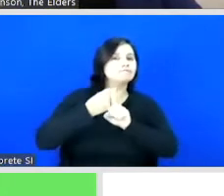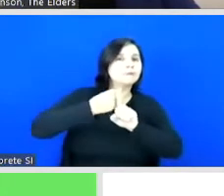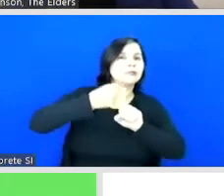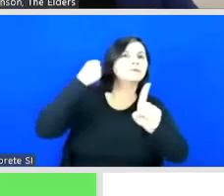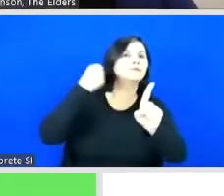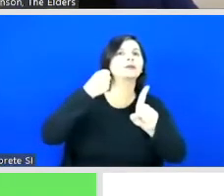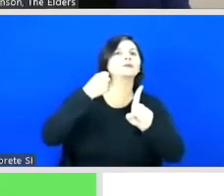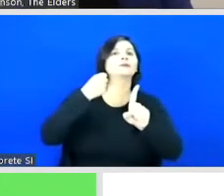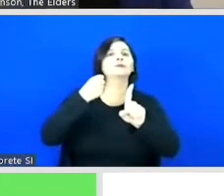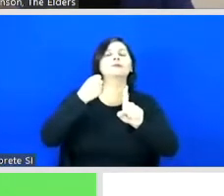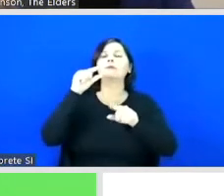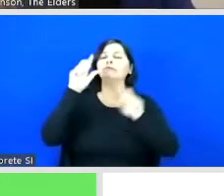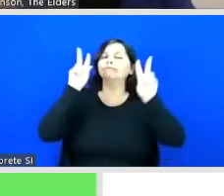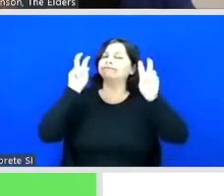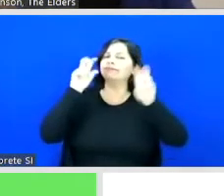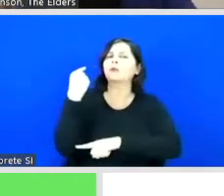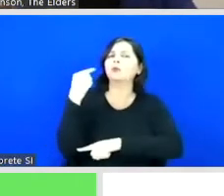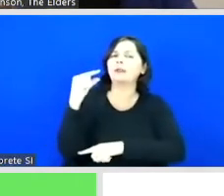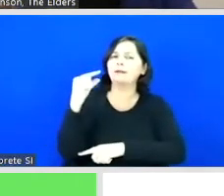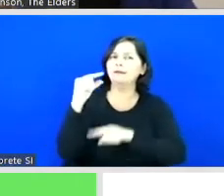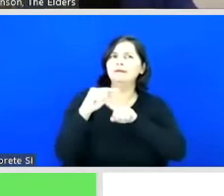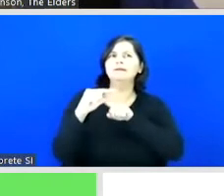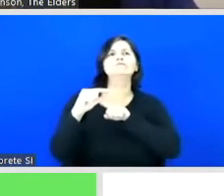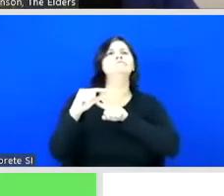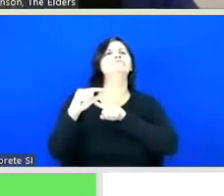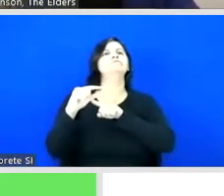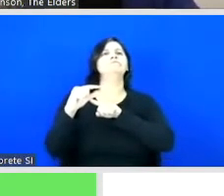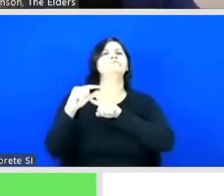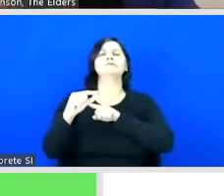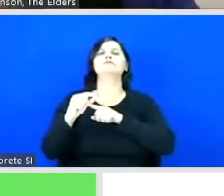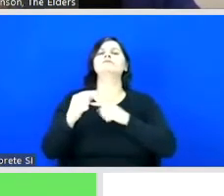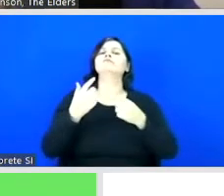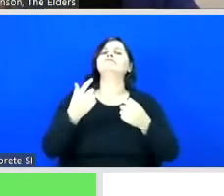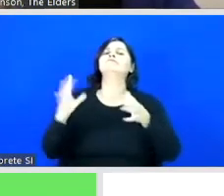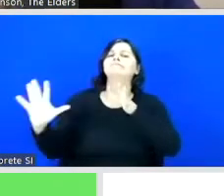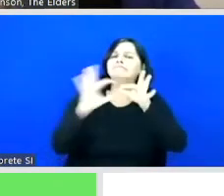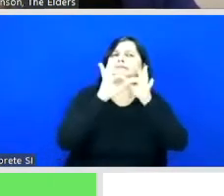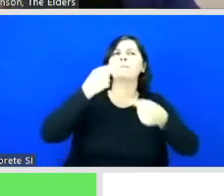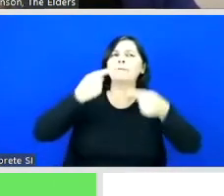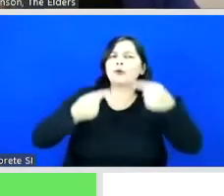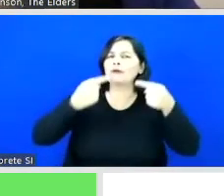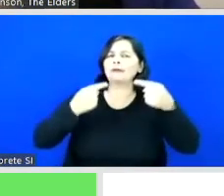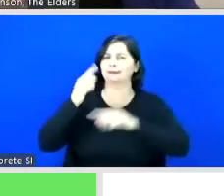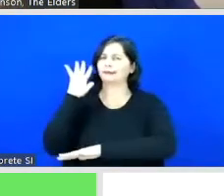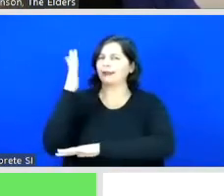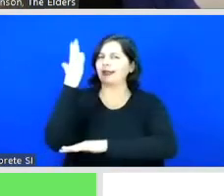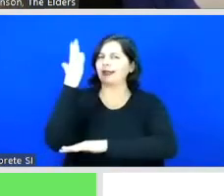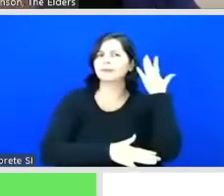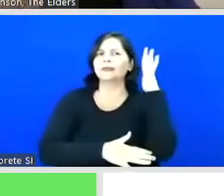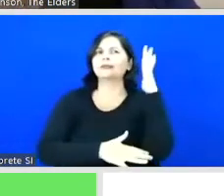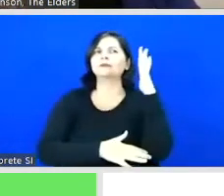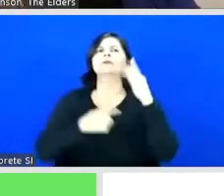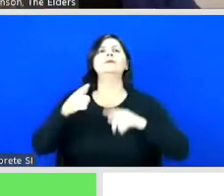in the United States. This will influence China, which has made a commitment to be net